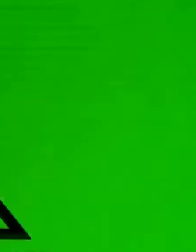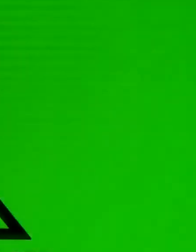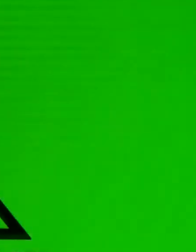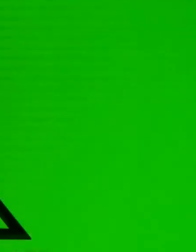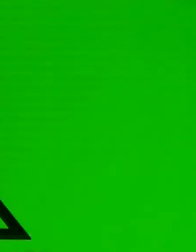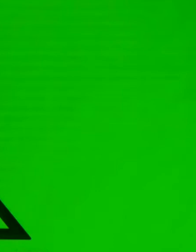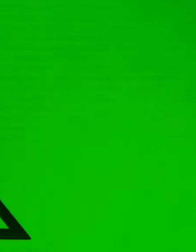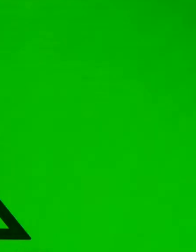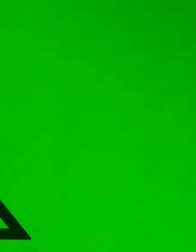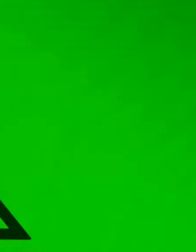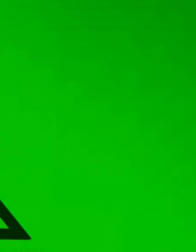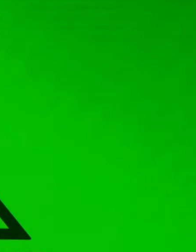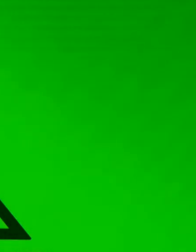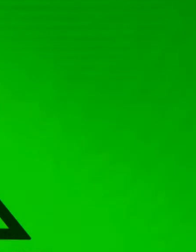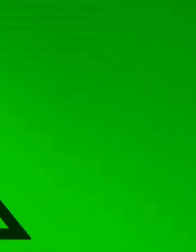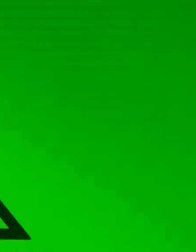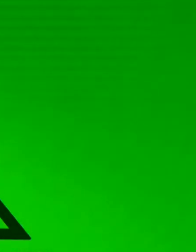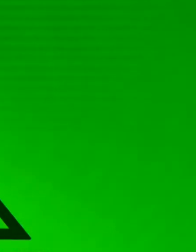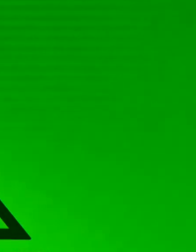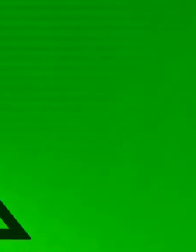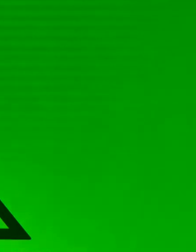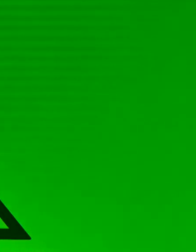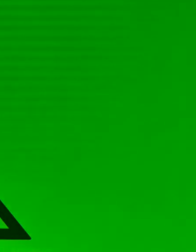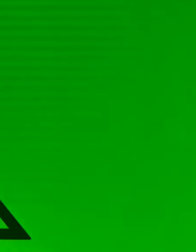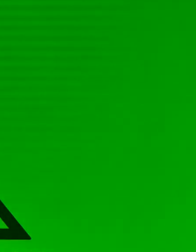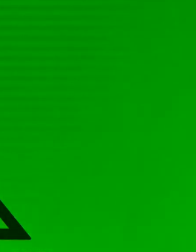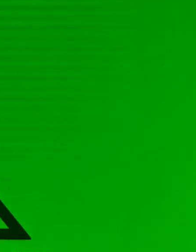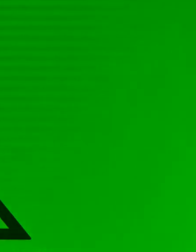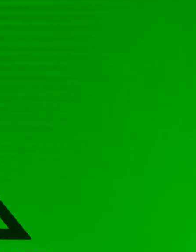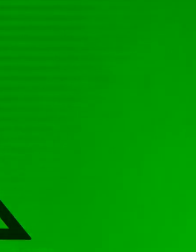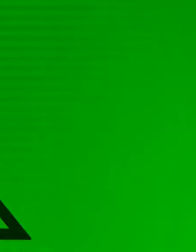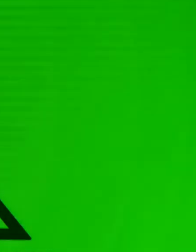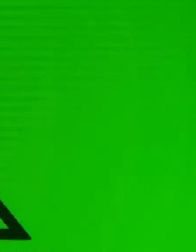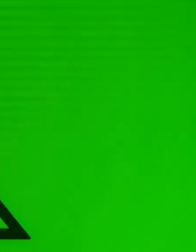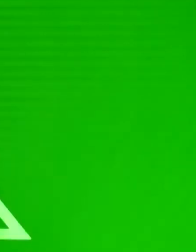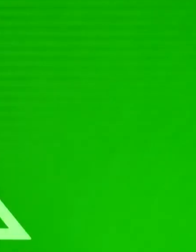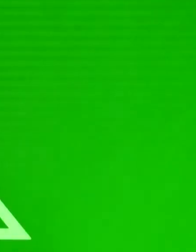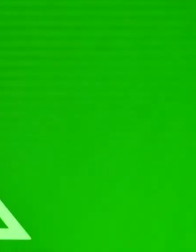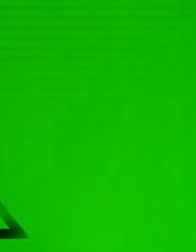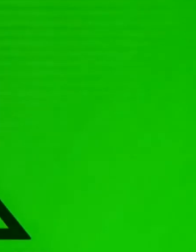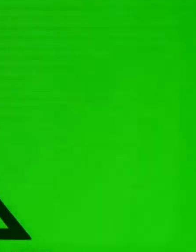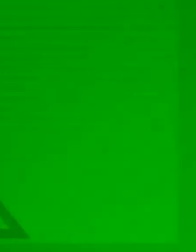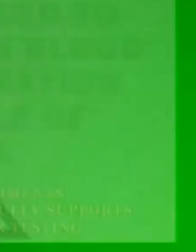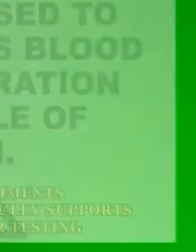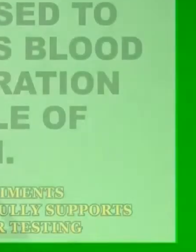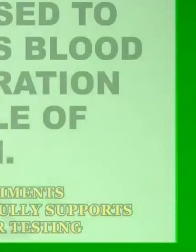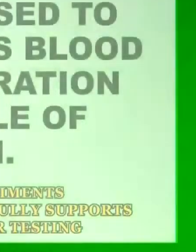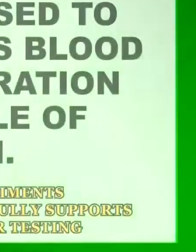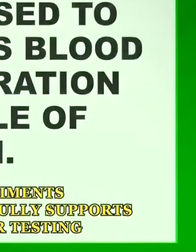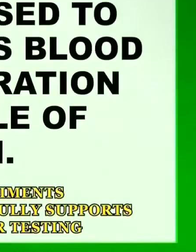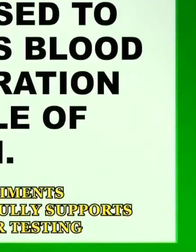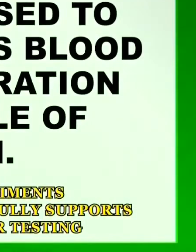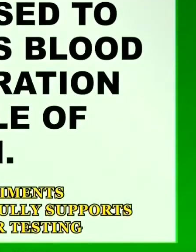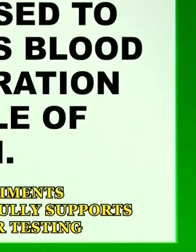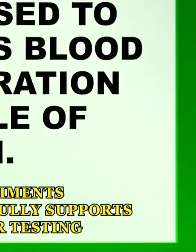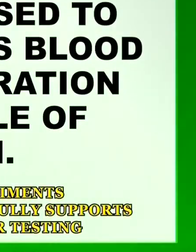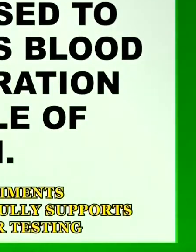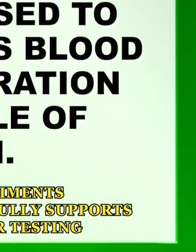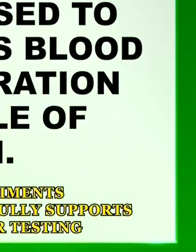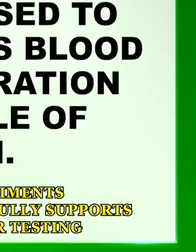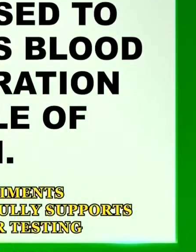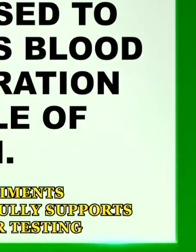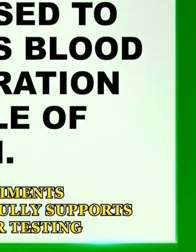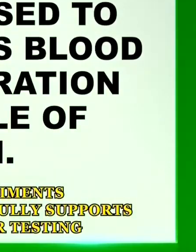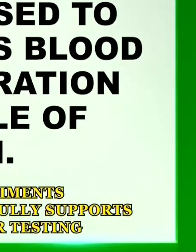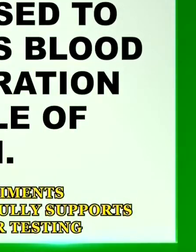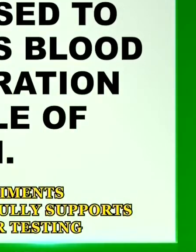by Cooperators General Insurance Company Limited. Insurance the way you want it to be. A breathalyzer is a device